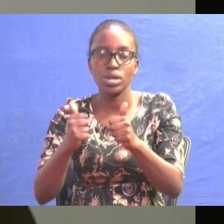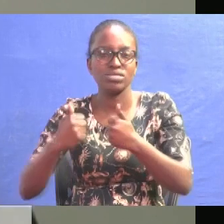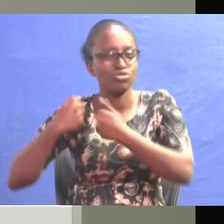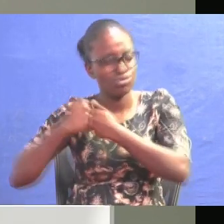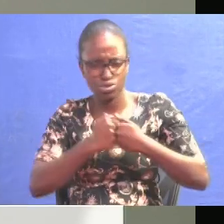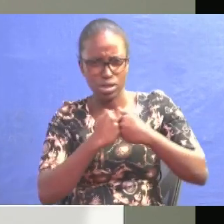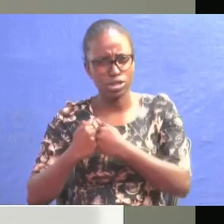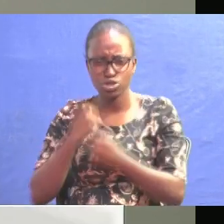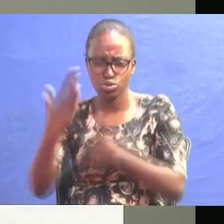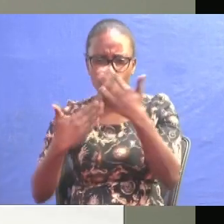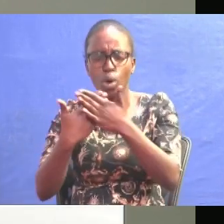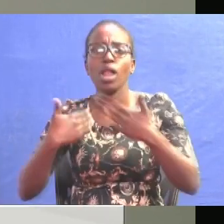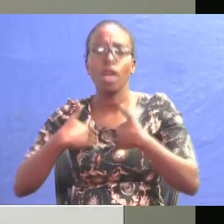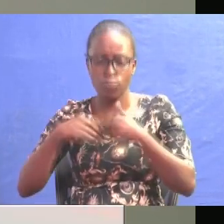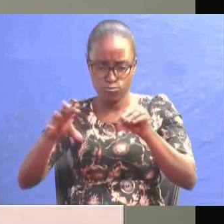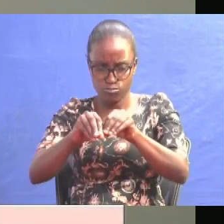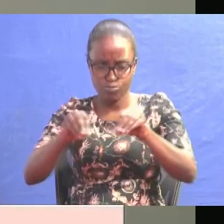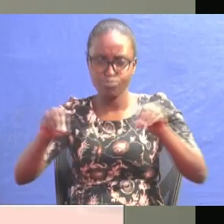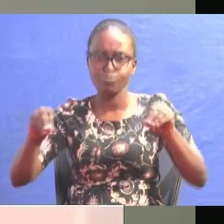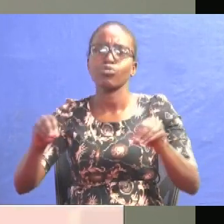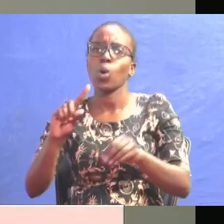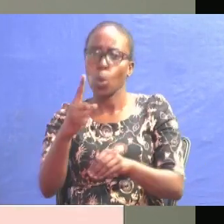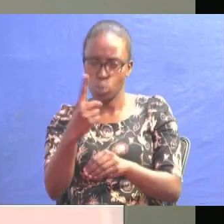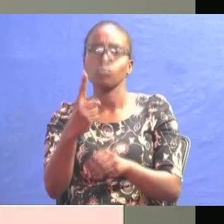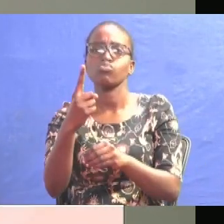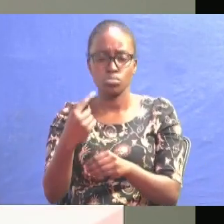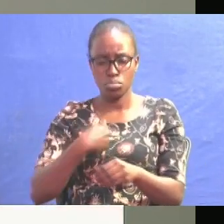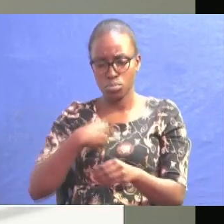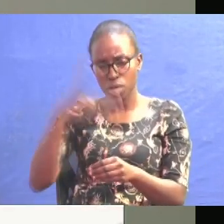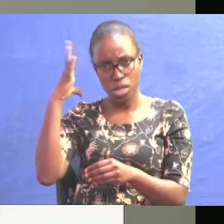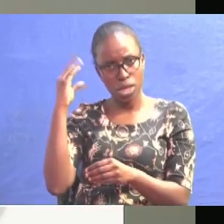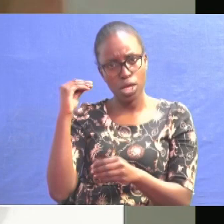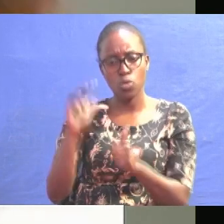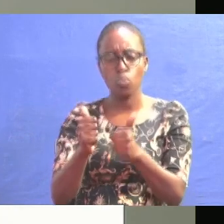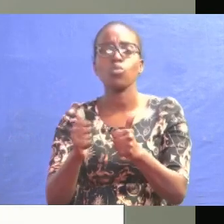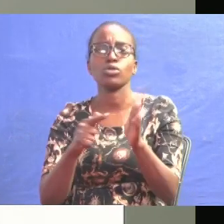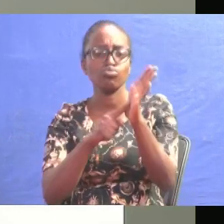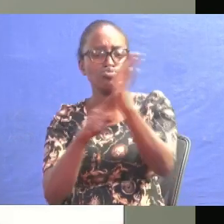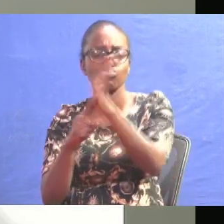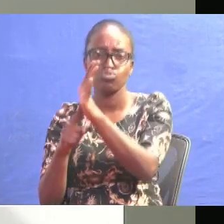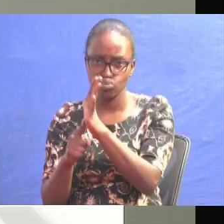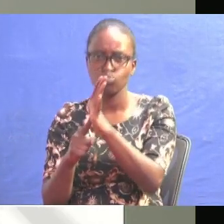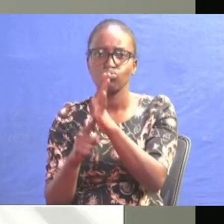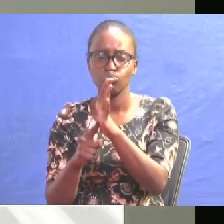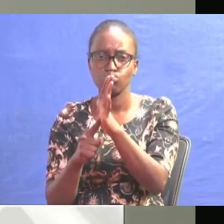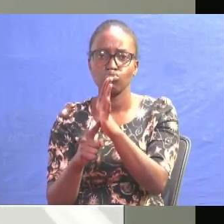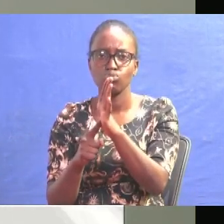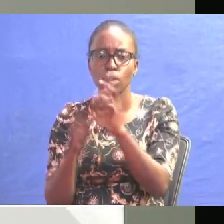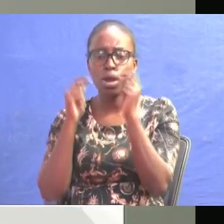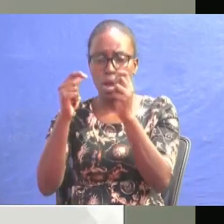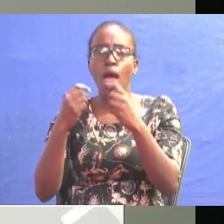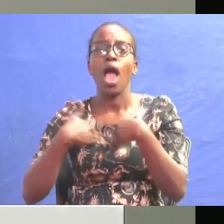have in line actually, I think it's evident that the devolution has really given Kenyans the